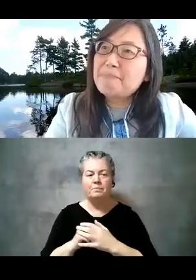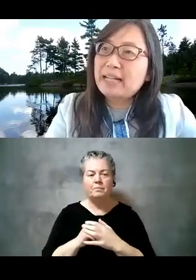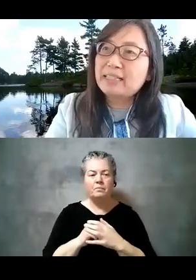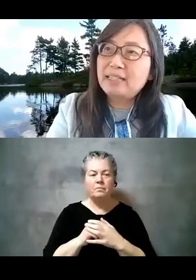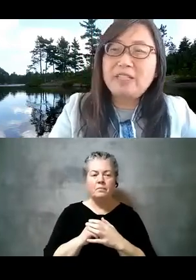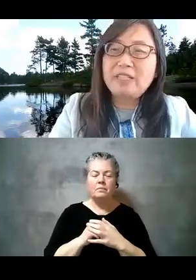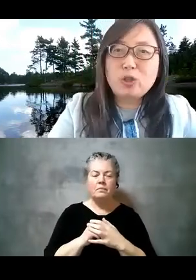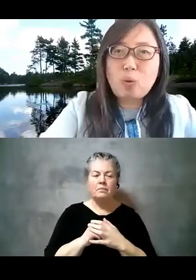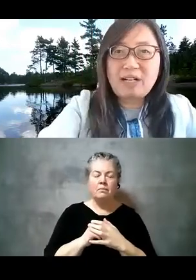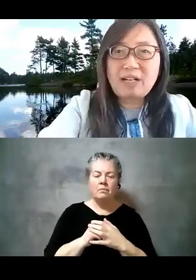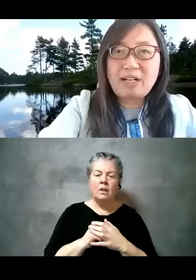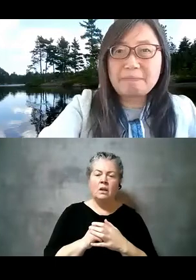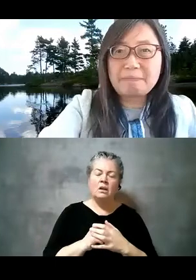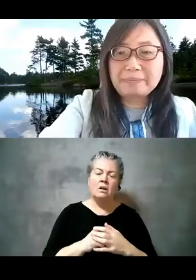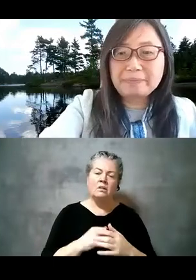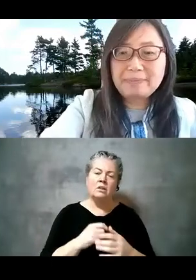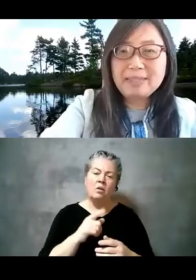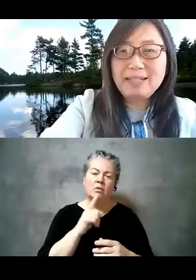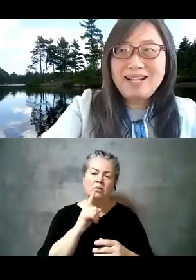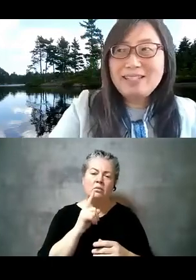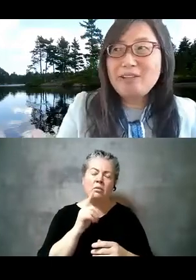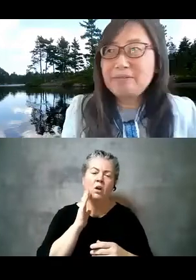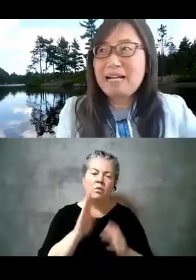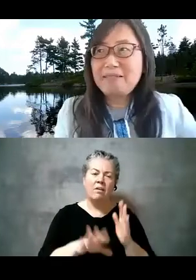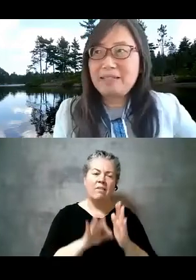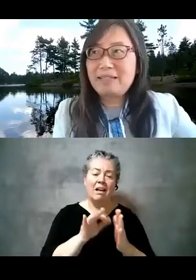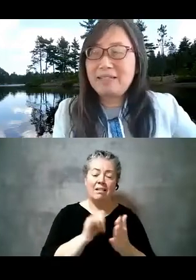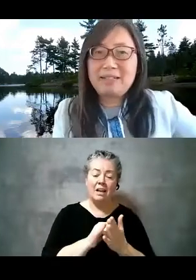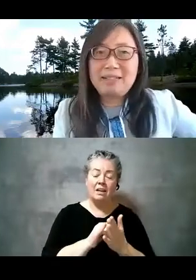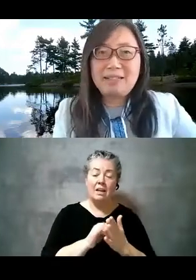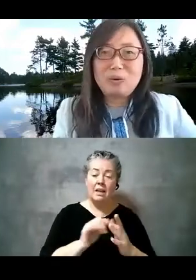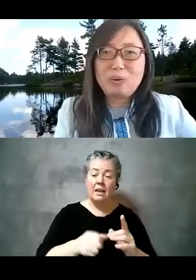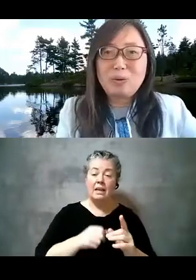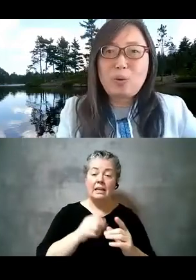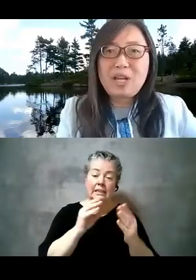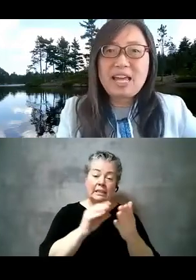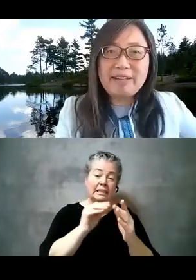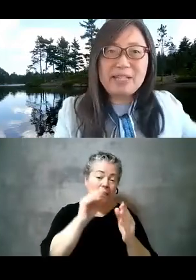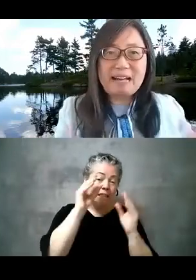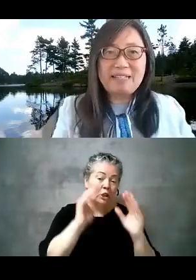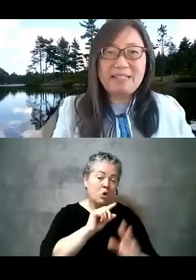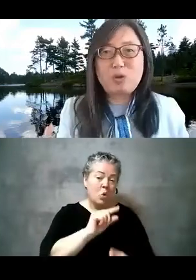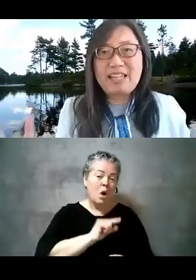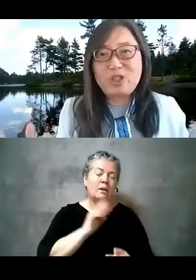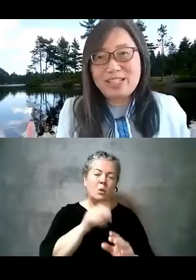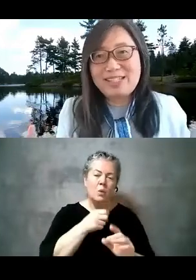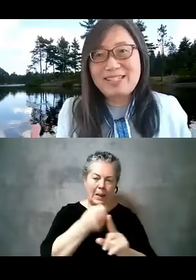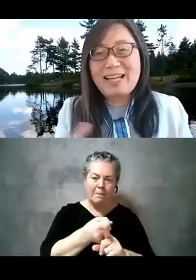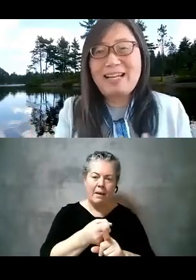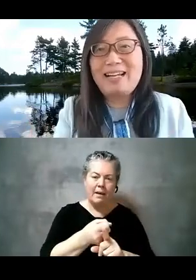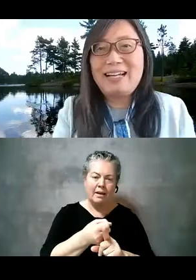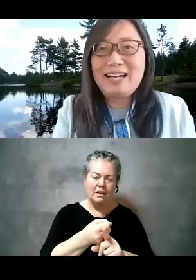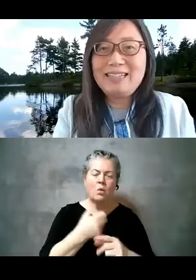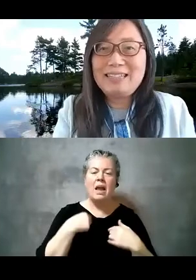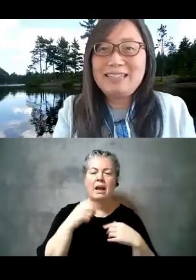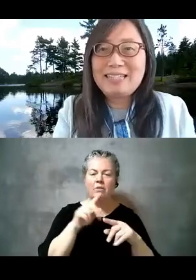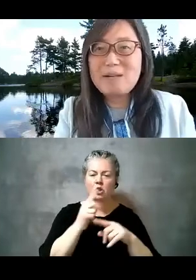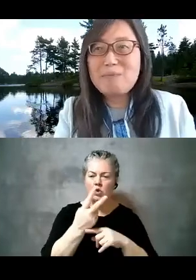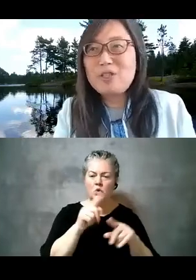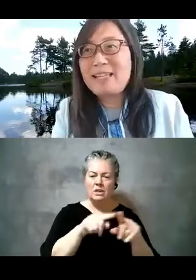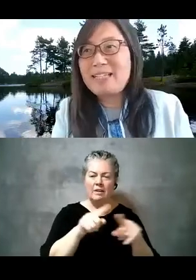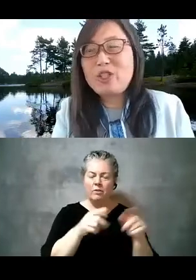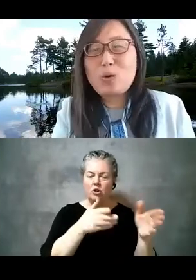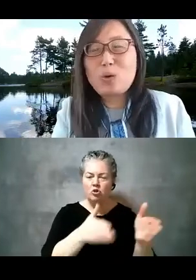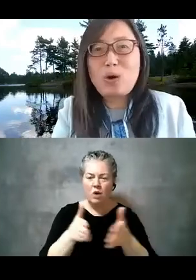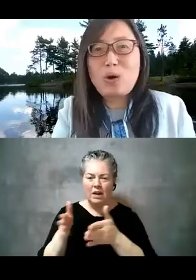confounding impact of teacher quality. So now we have carried out these strategies under the